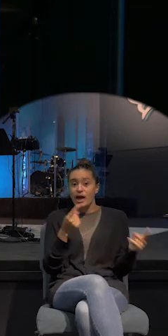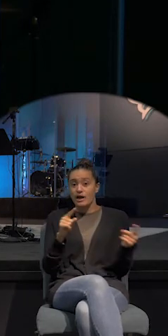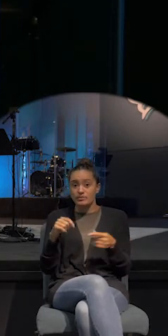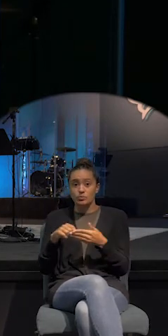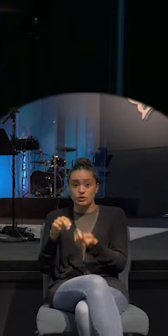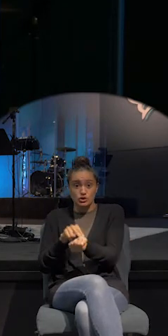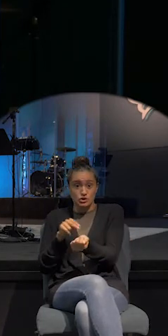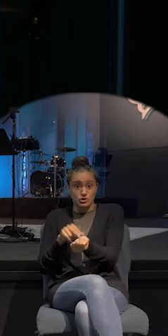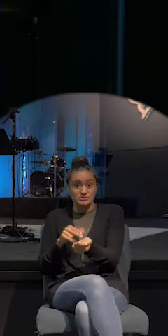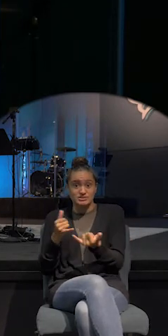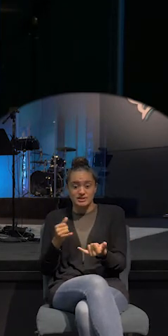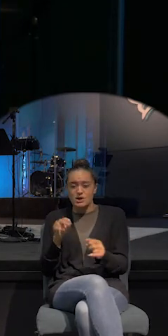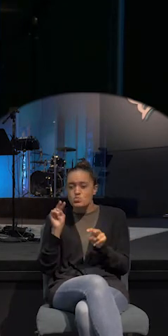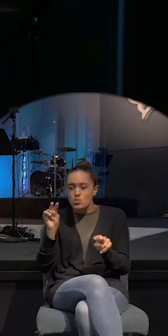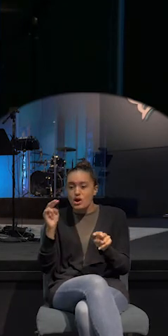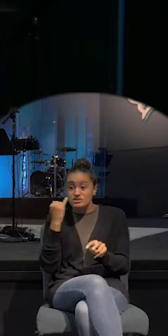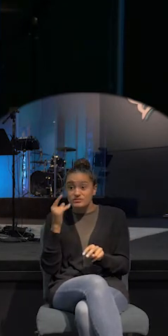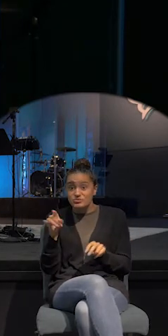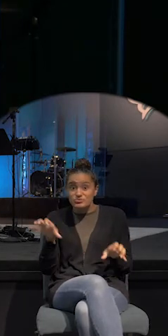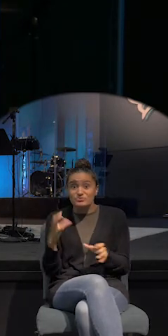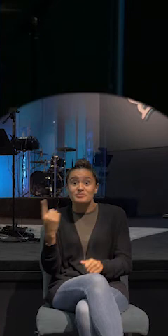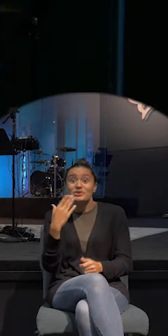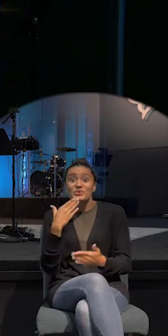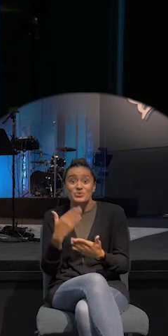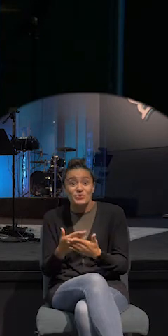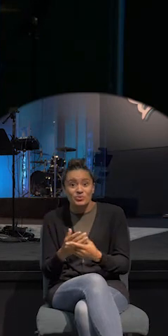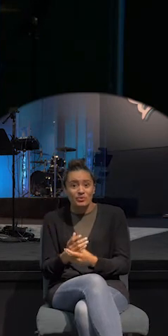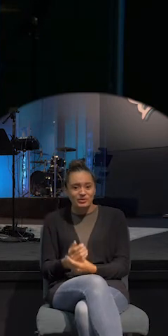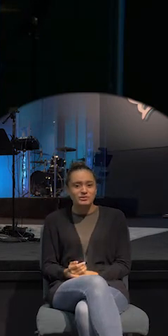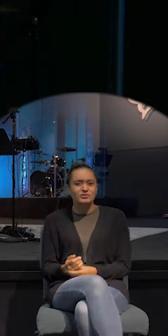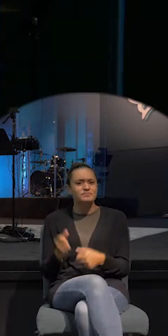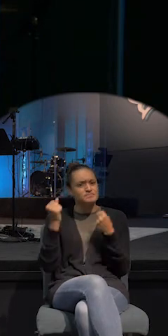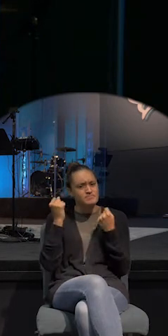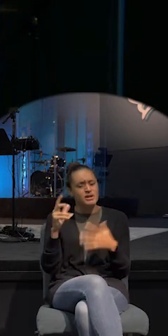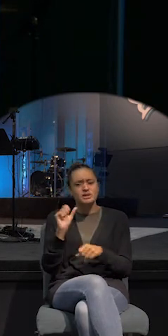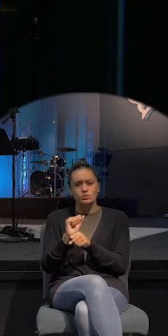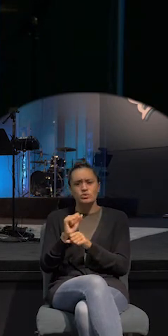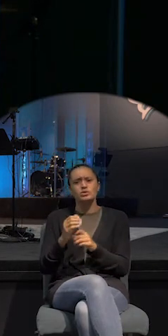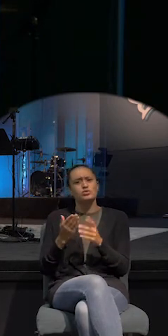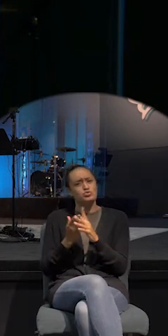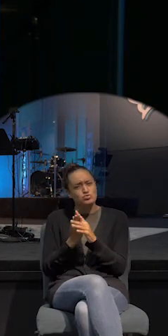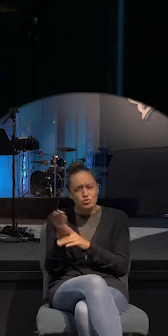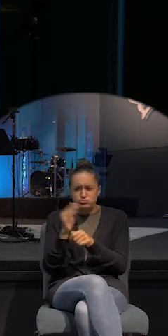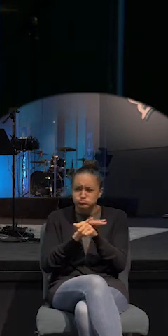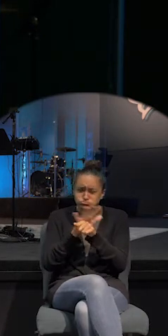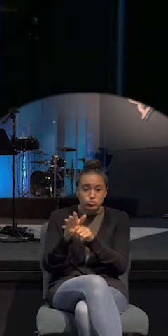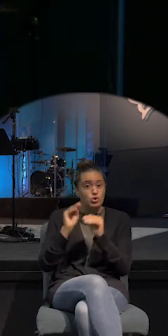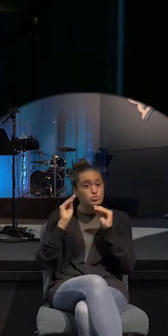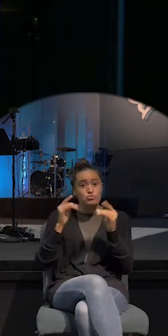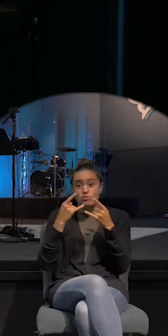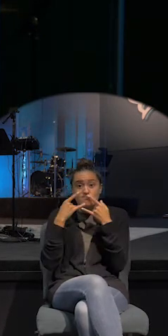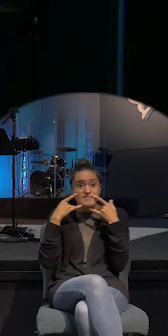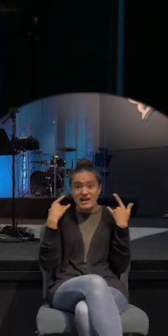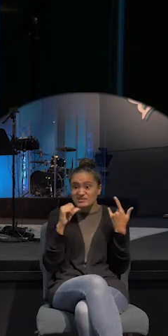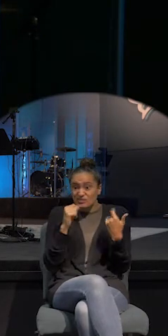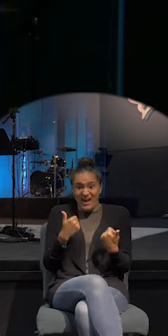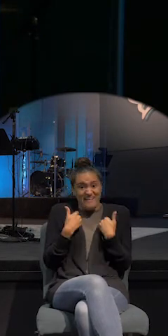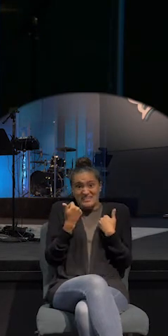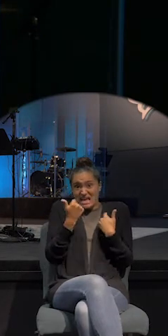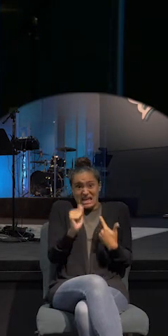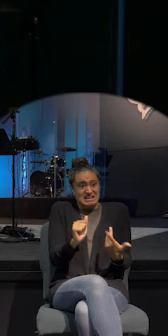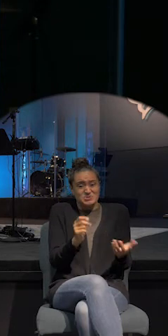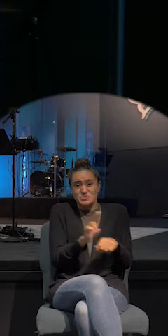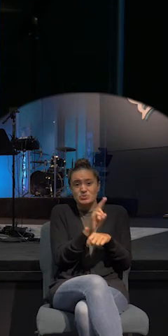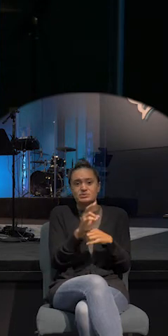today, being watched in case they do good. Many worked throughout the pandemic without masks, and now they're